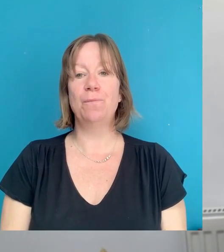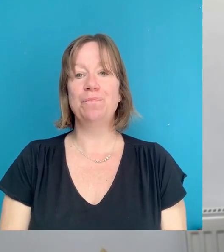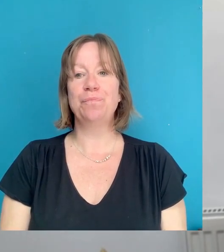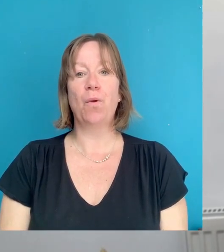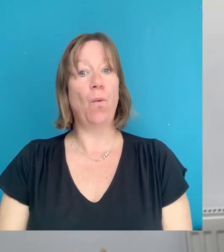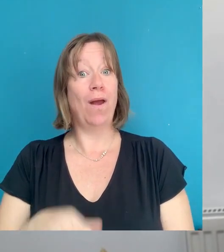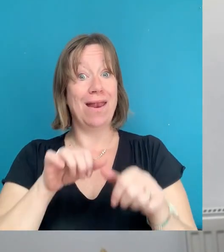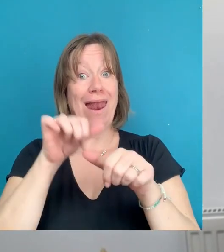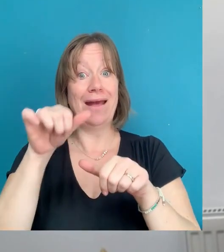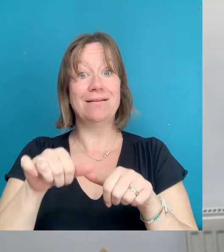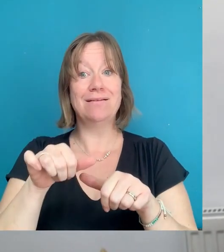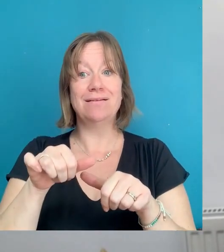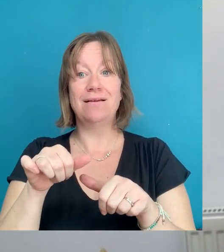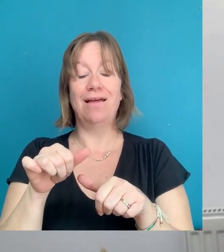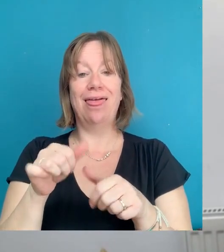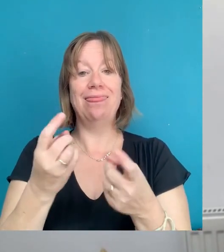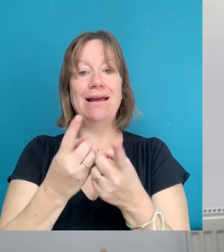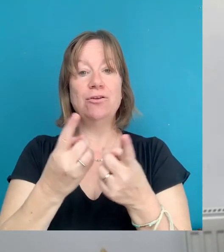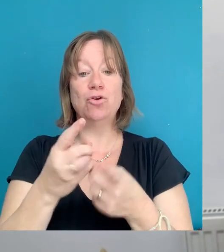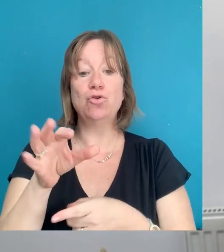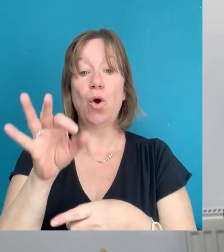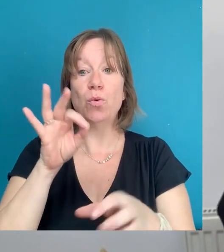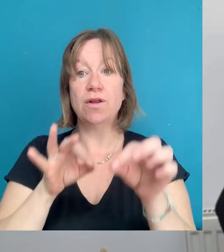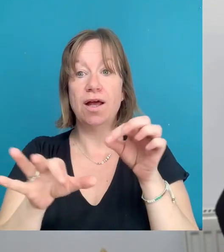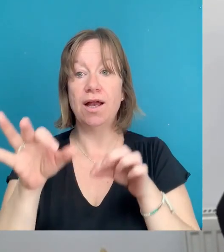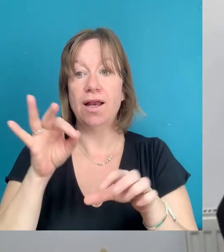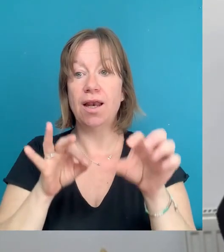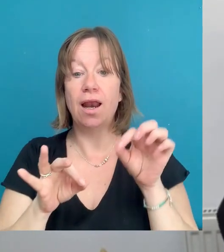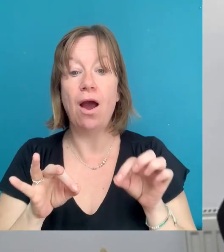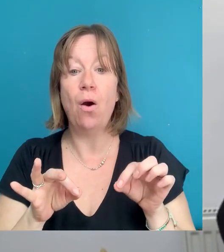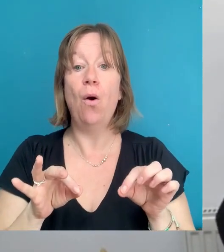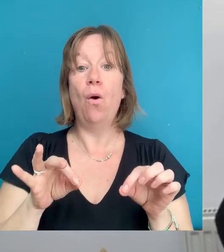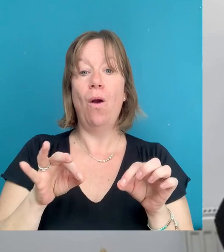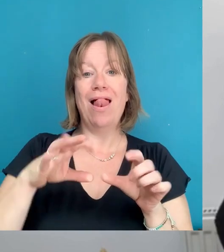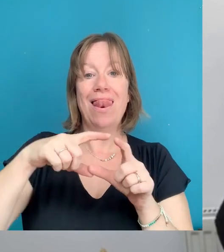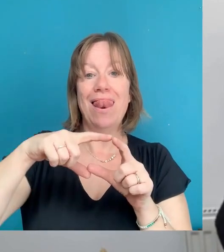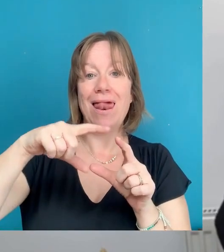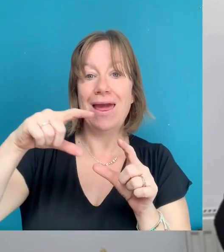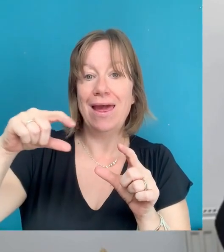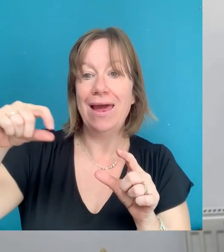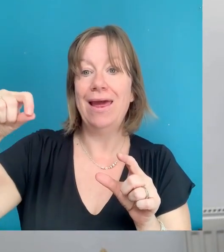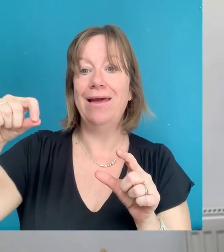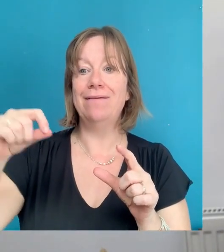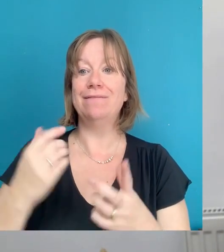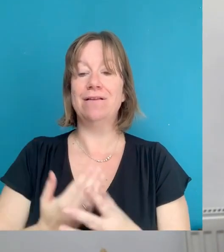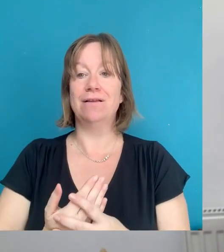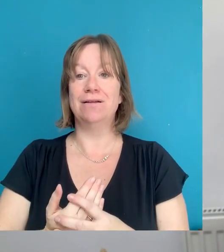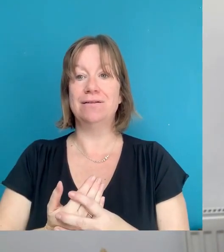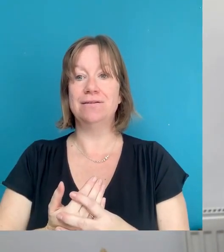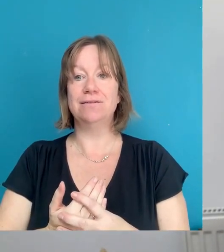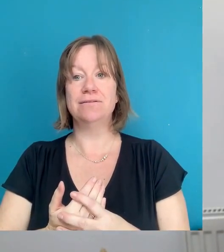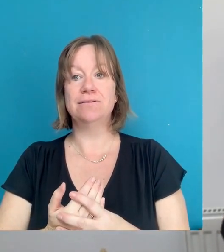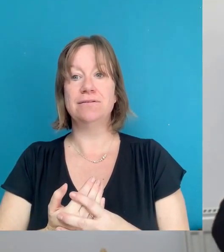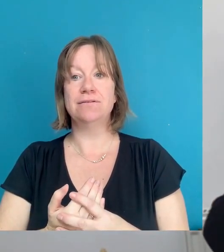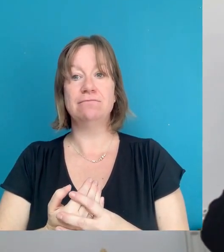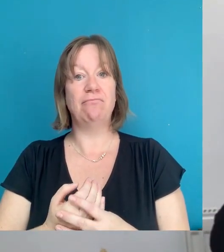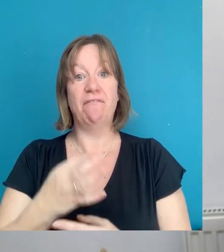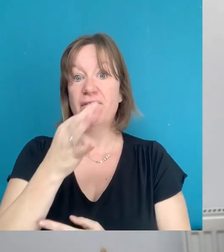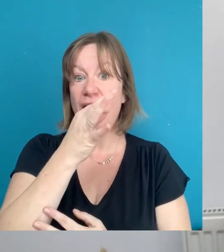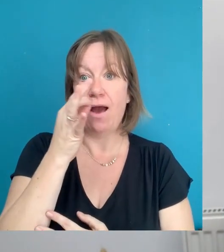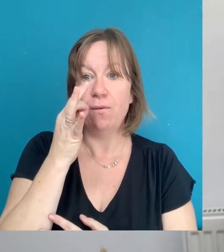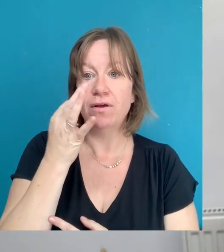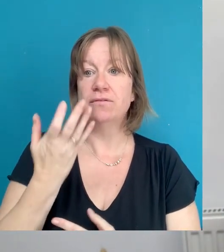Then you get the items that you would like to use. I'm going to pick these leaves. I'm going to pick a